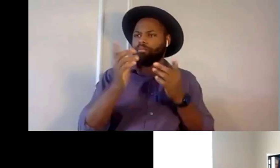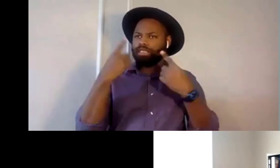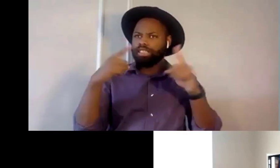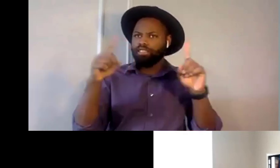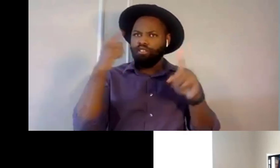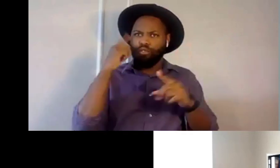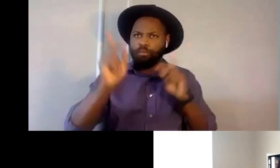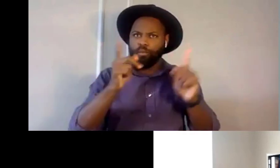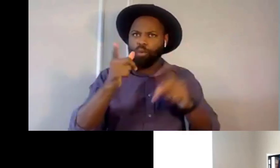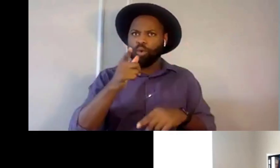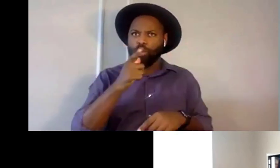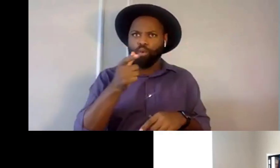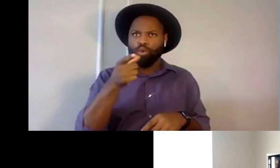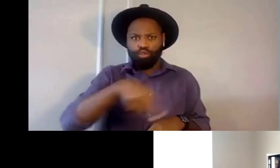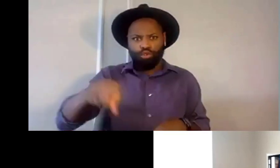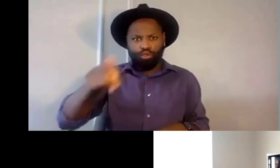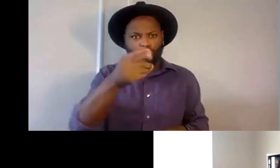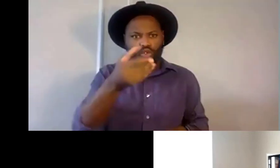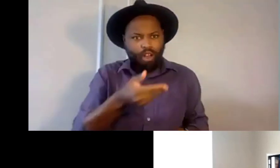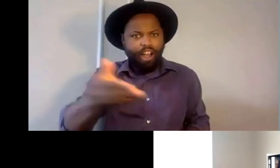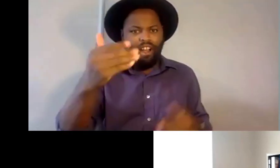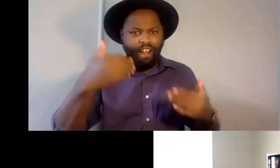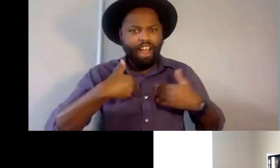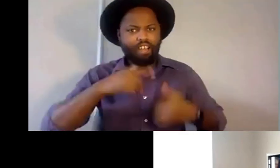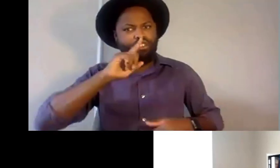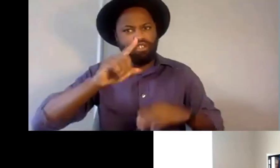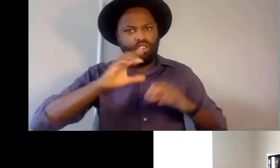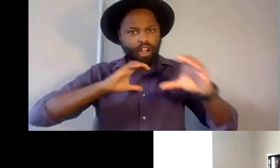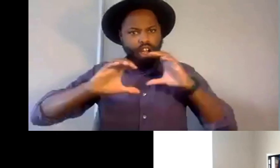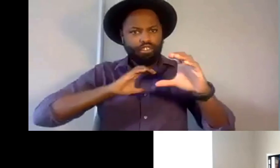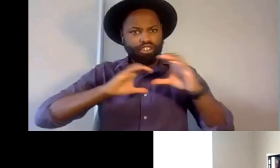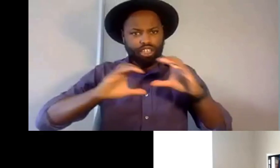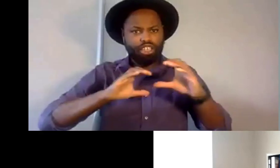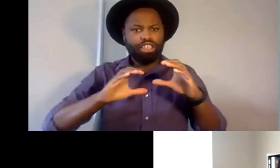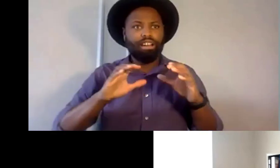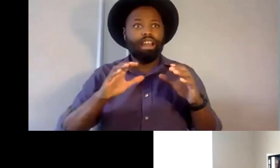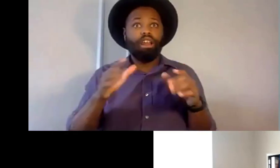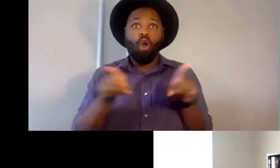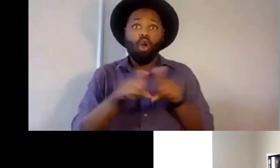real conversations, and maybe even have a way of reporting